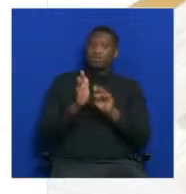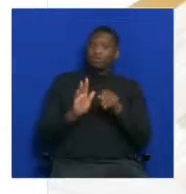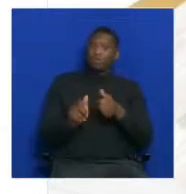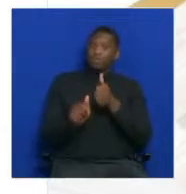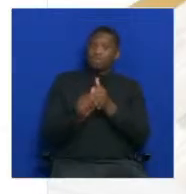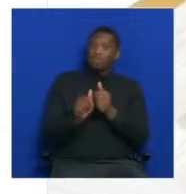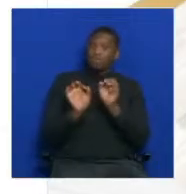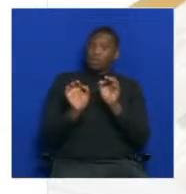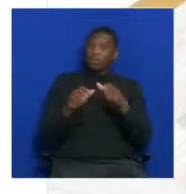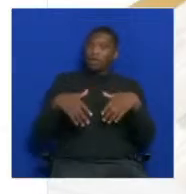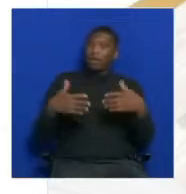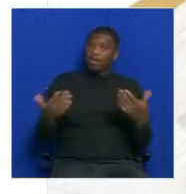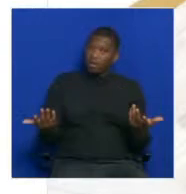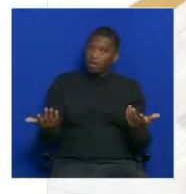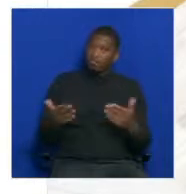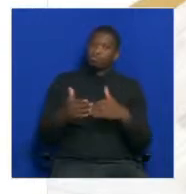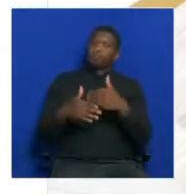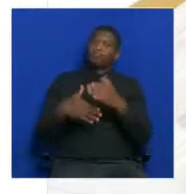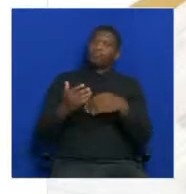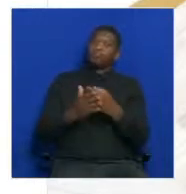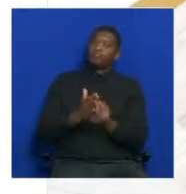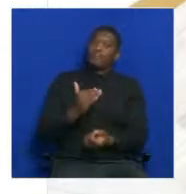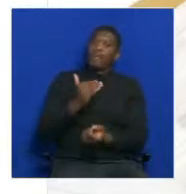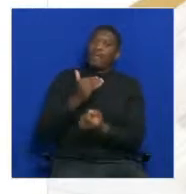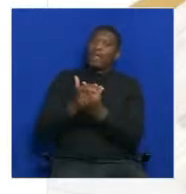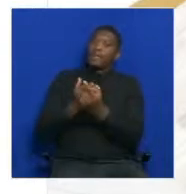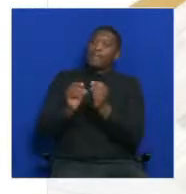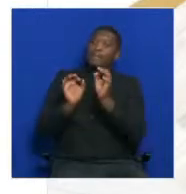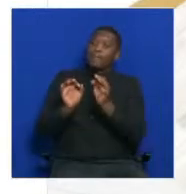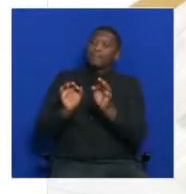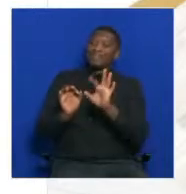of the outcome is placed at risk.